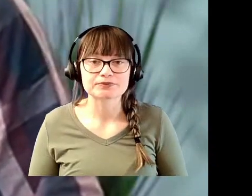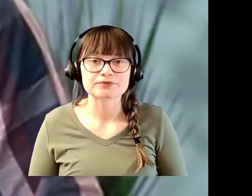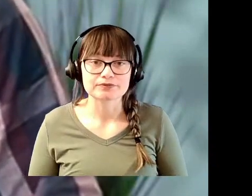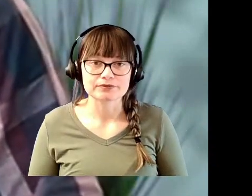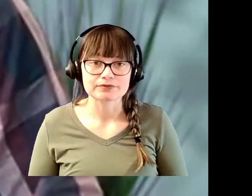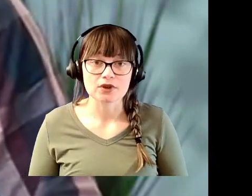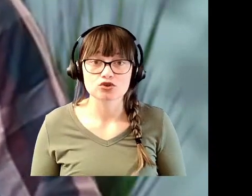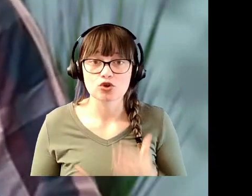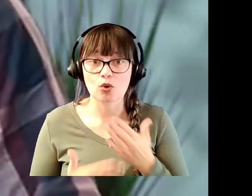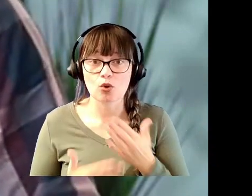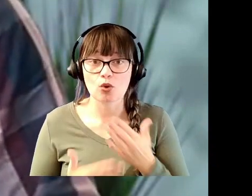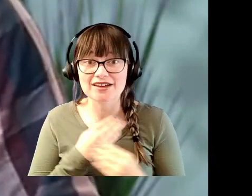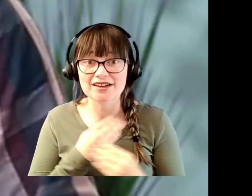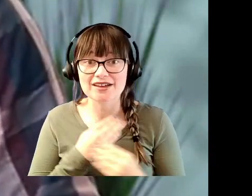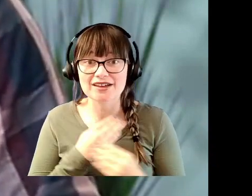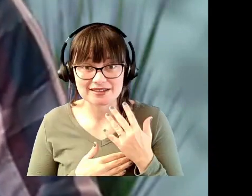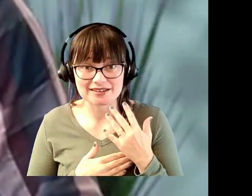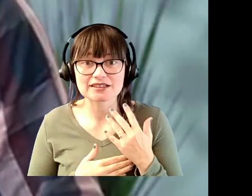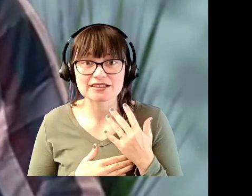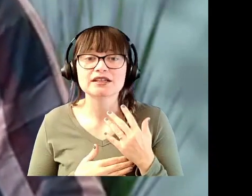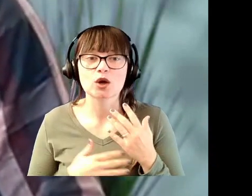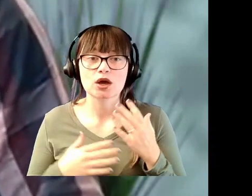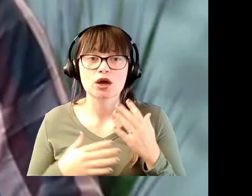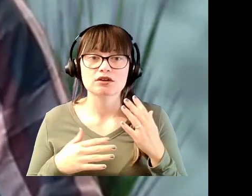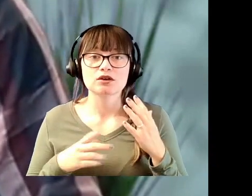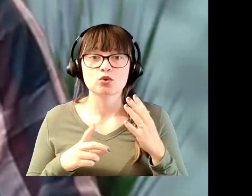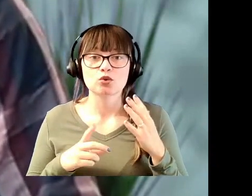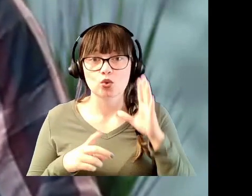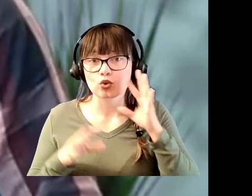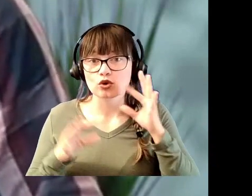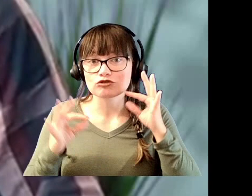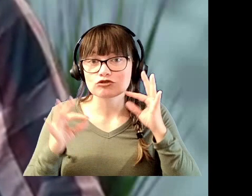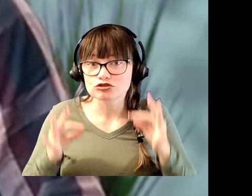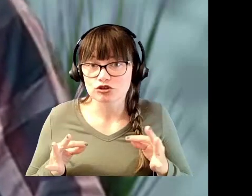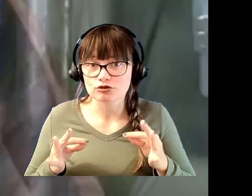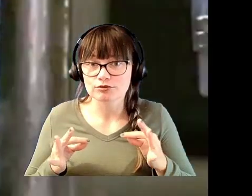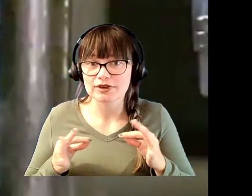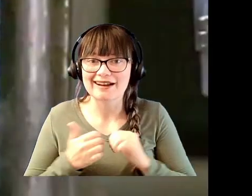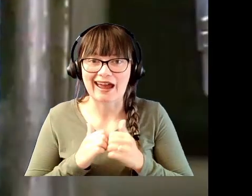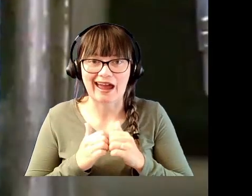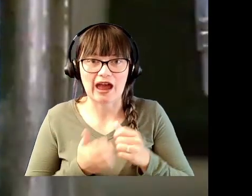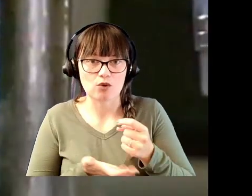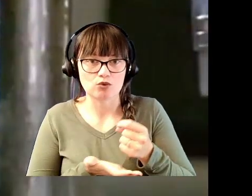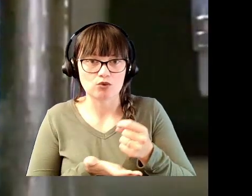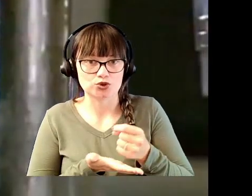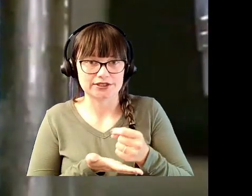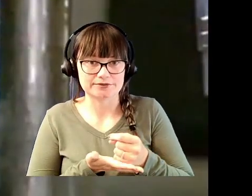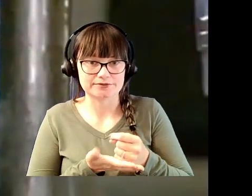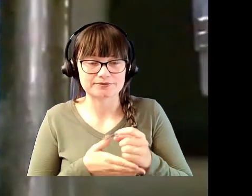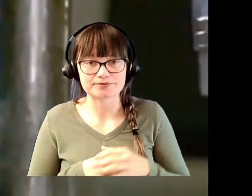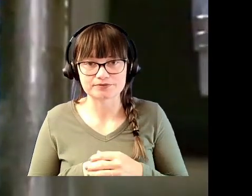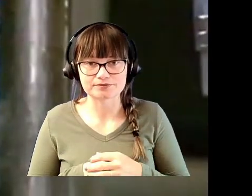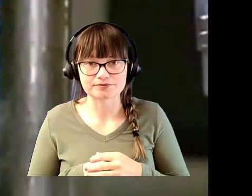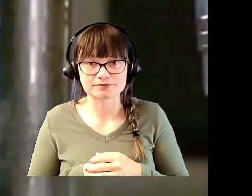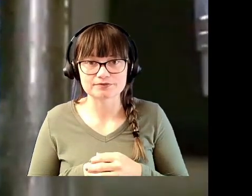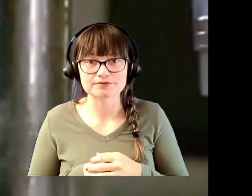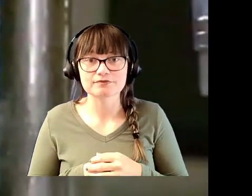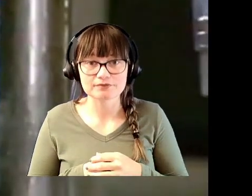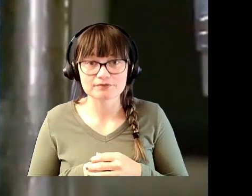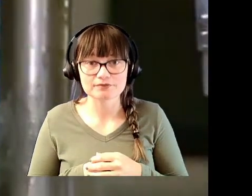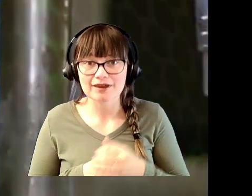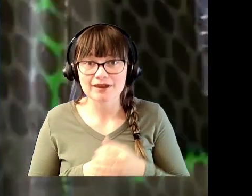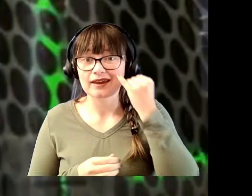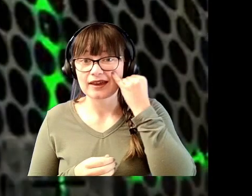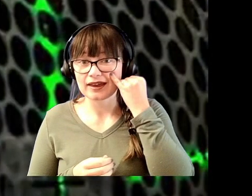how it spreads, and again, all of that is going to determine how we treat it. Whether it's a combination of removing the